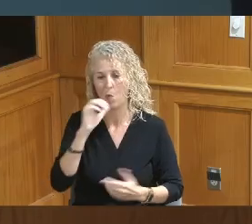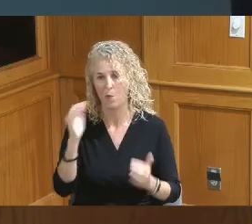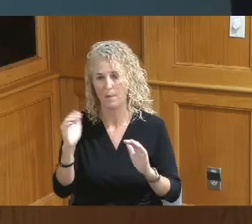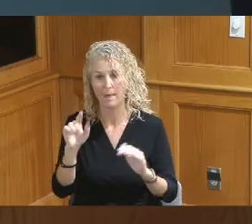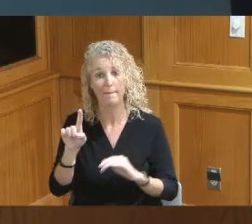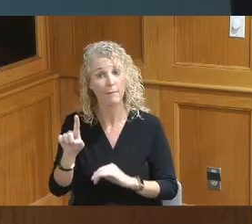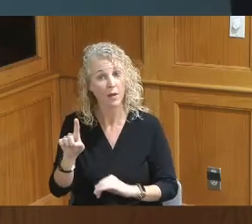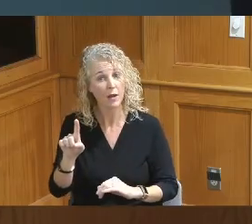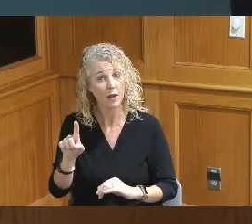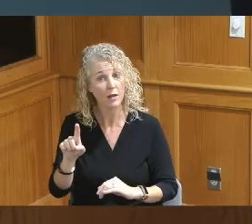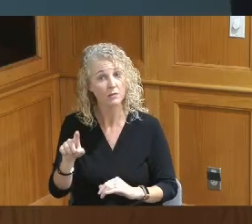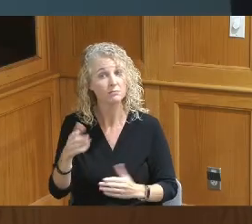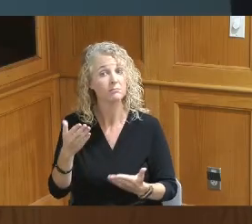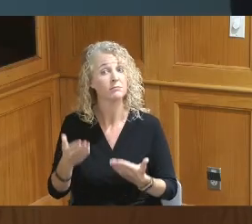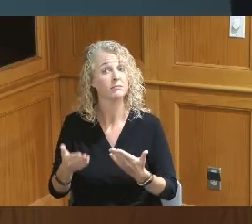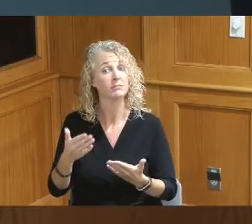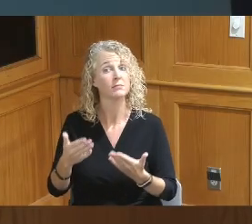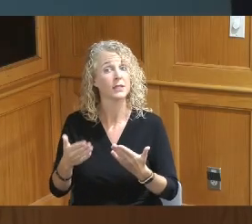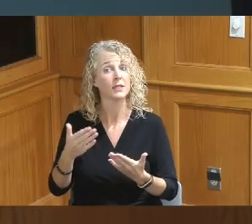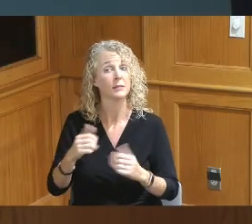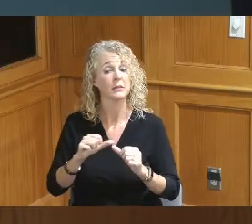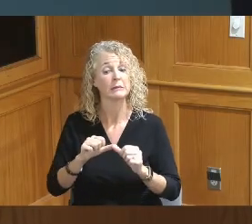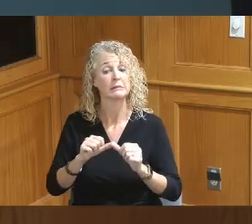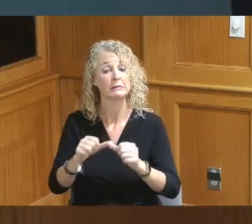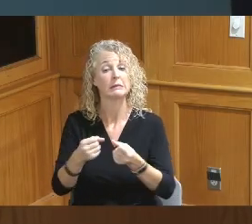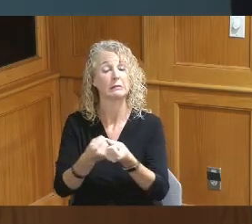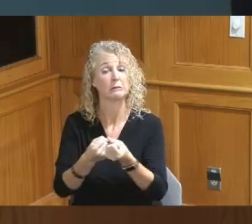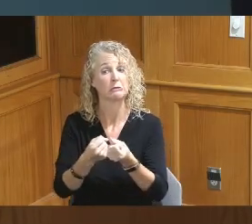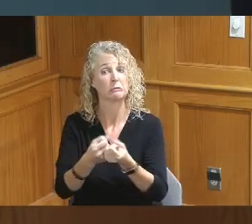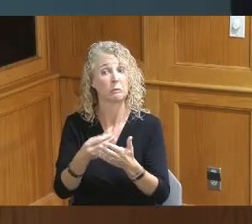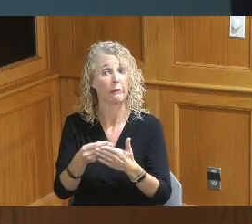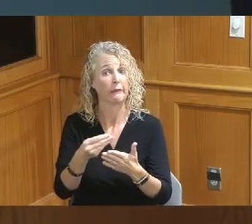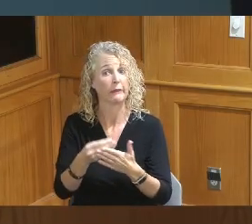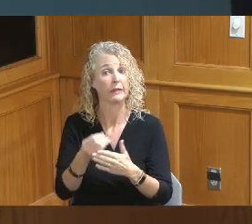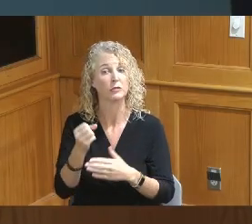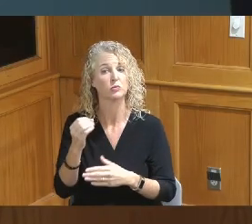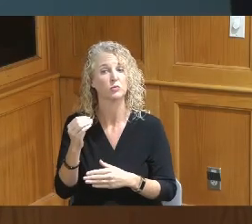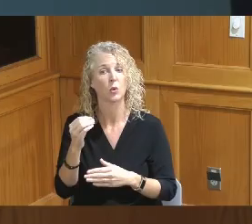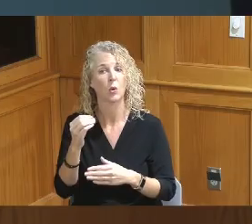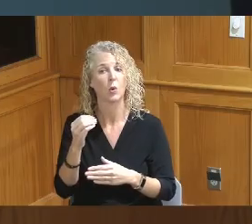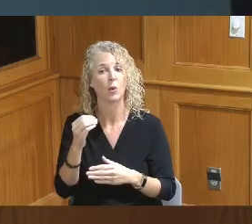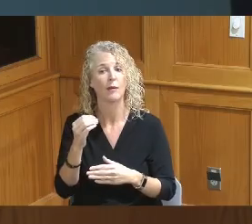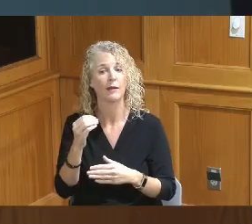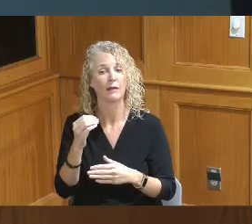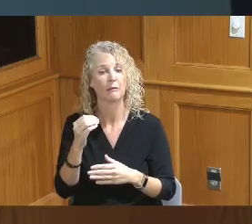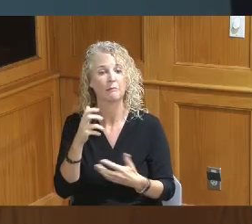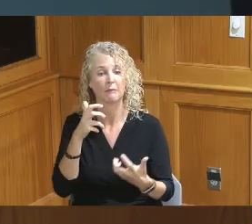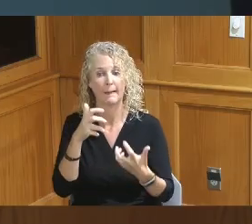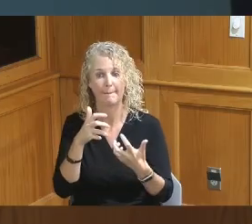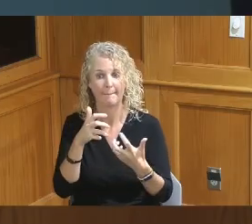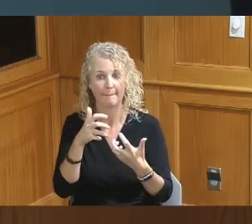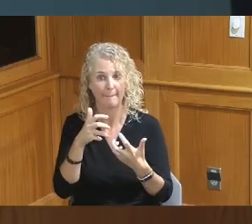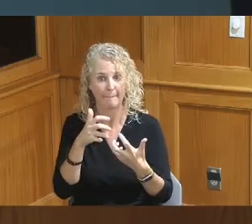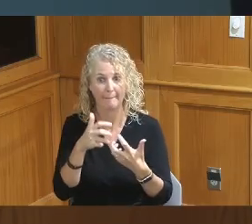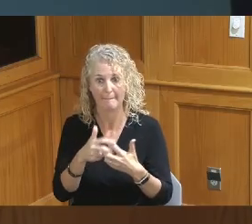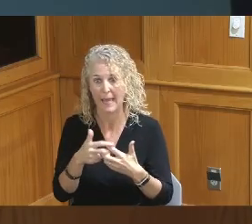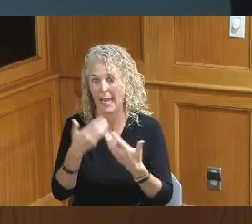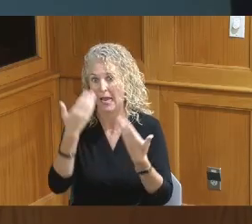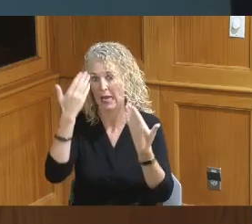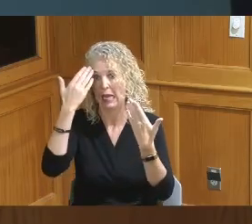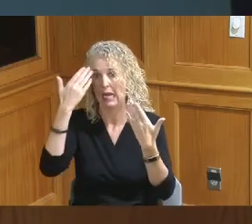but there is potential there for ongoing funding, hopefully. And so, but I don't know if it matches up with whatever the investment